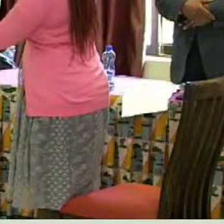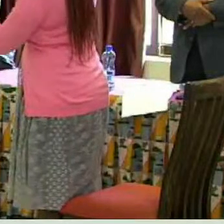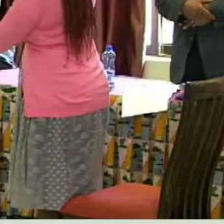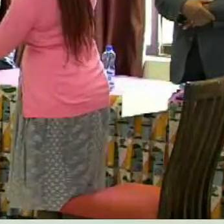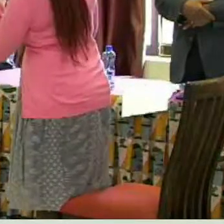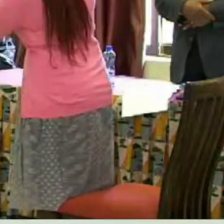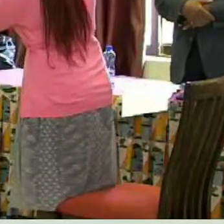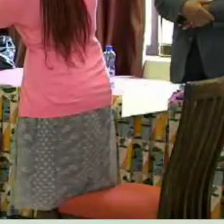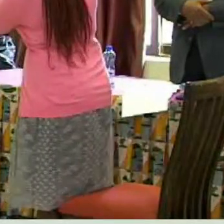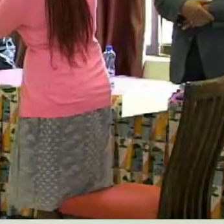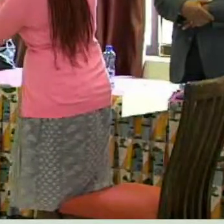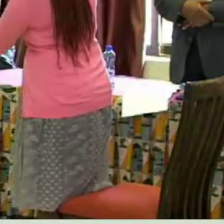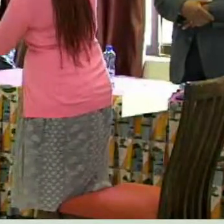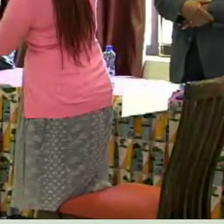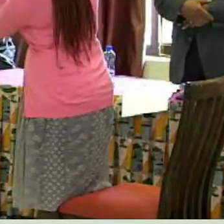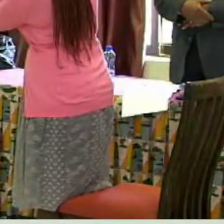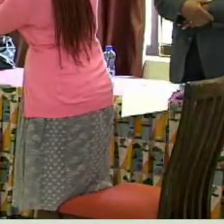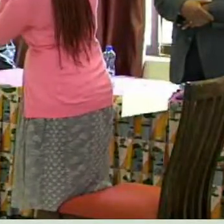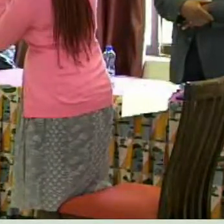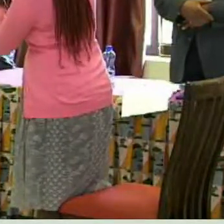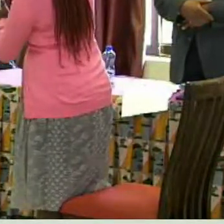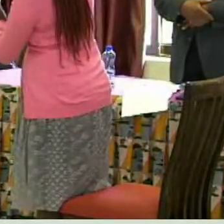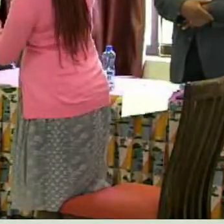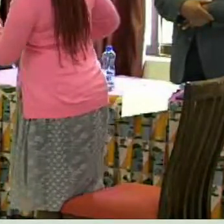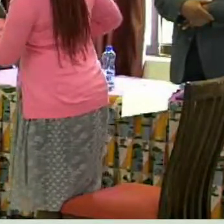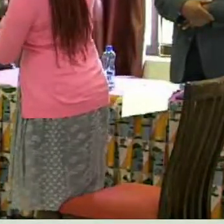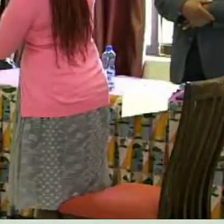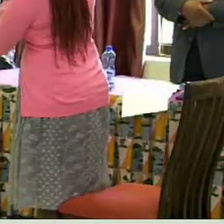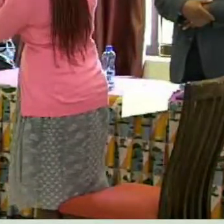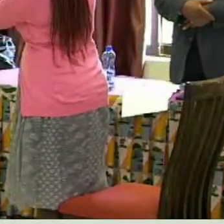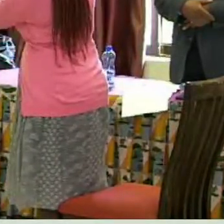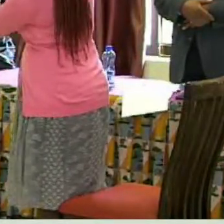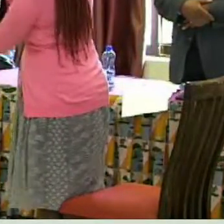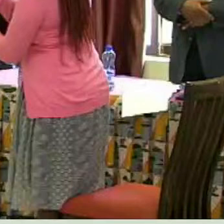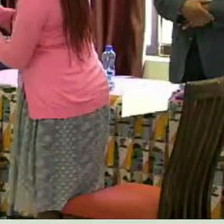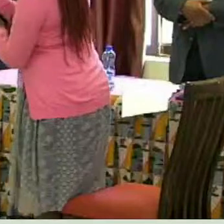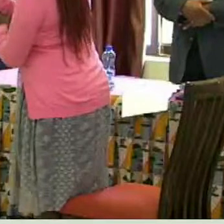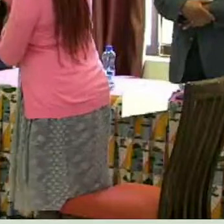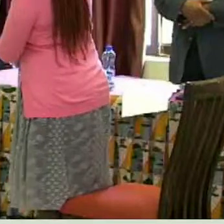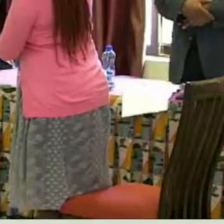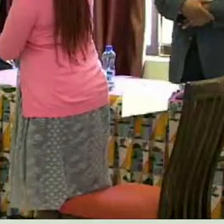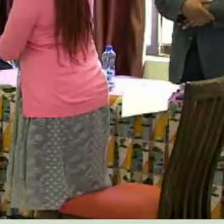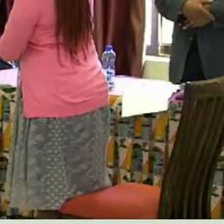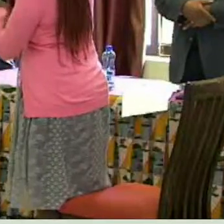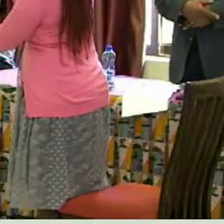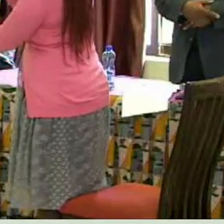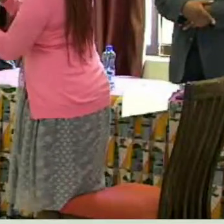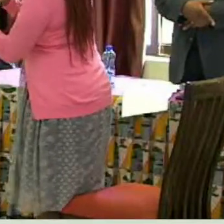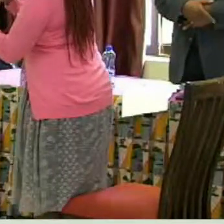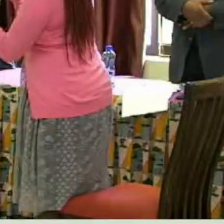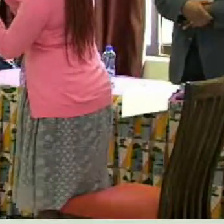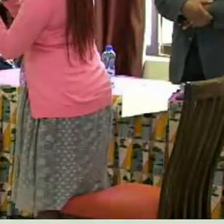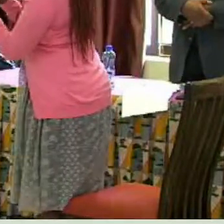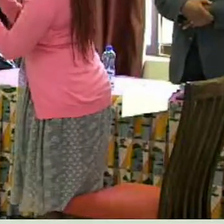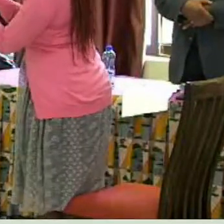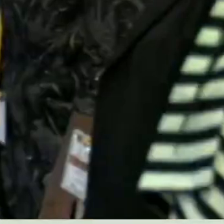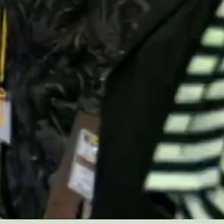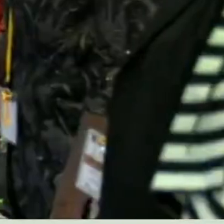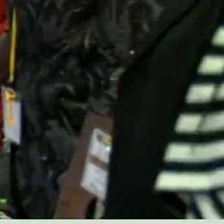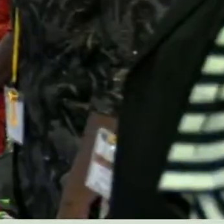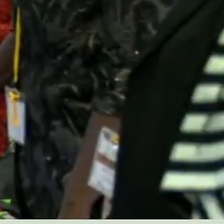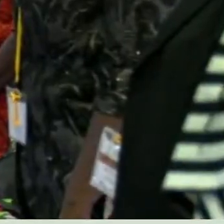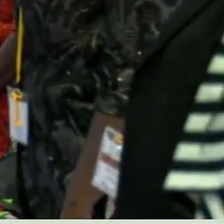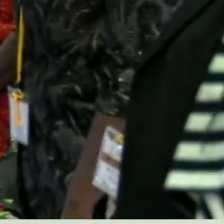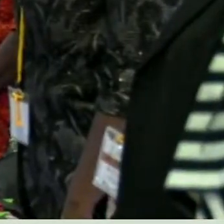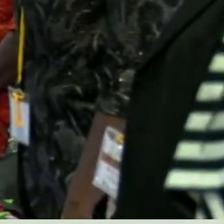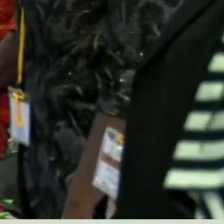that, Lord, you will lead every participant and every person that will be involved in this process.